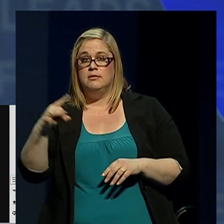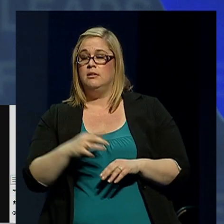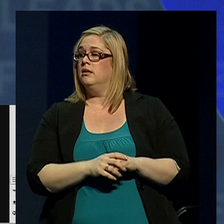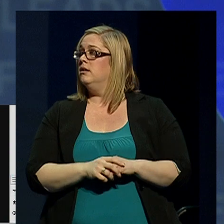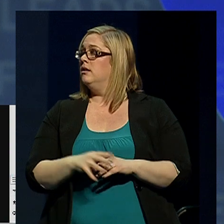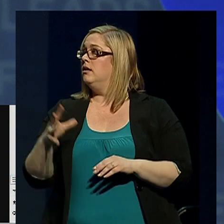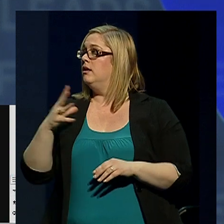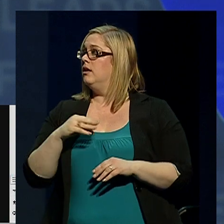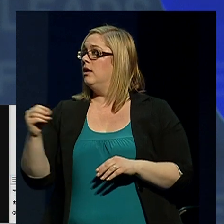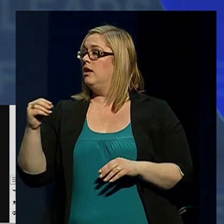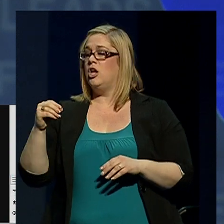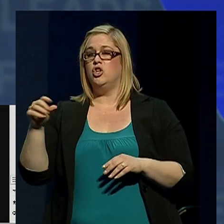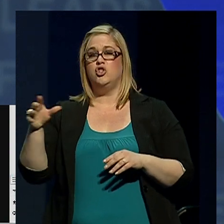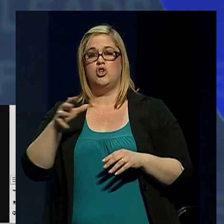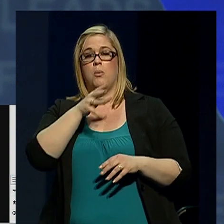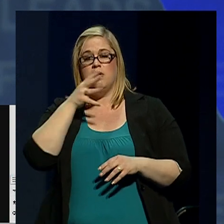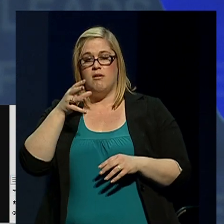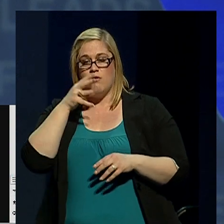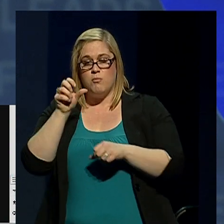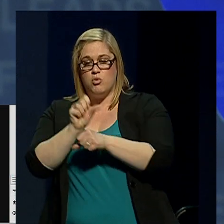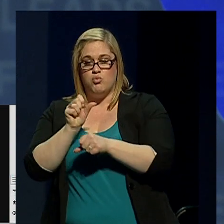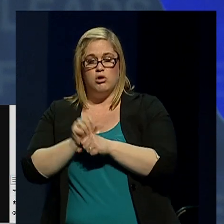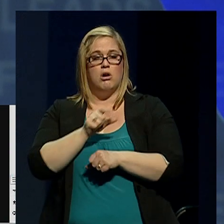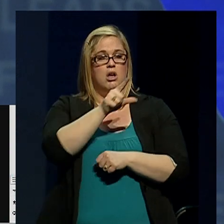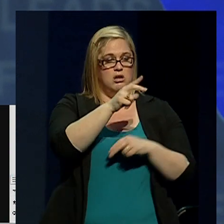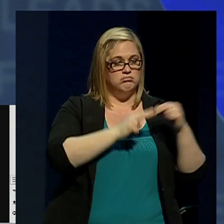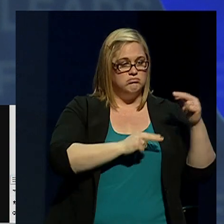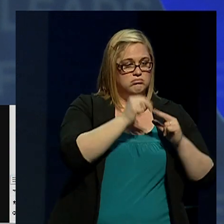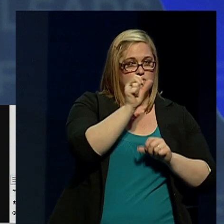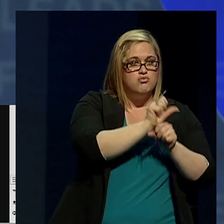She was a clerical worker, he was a construction worker.